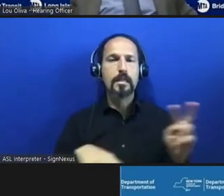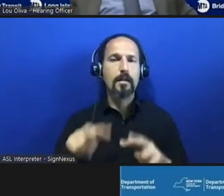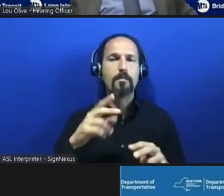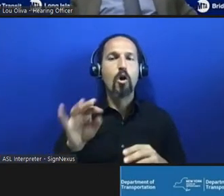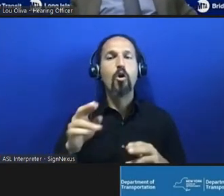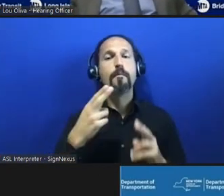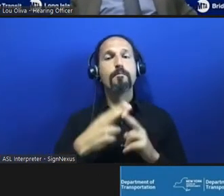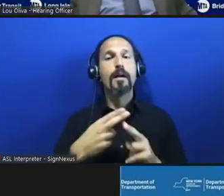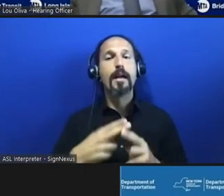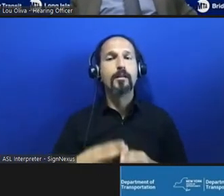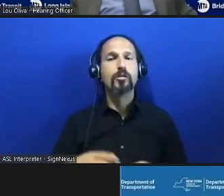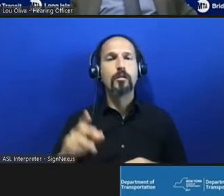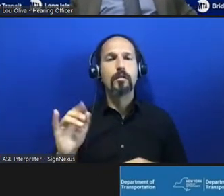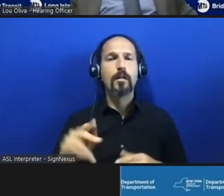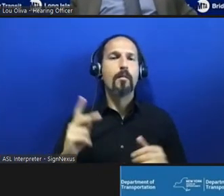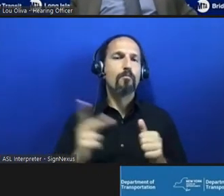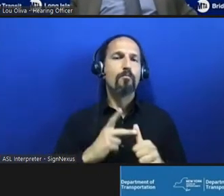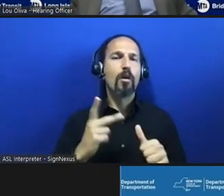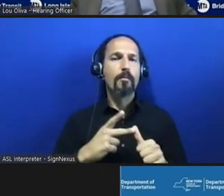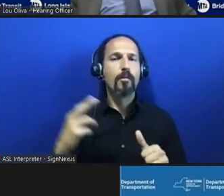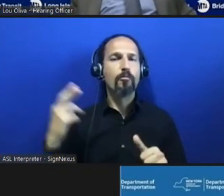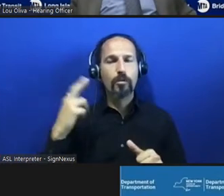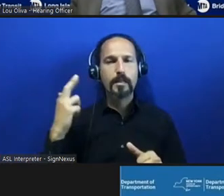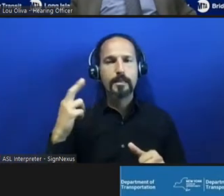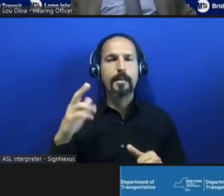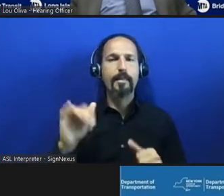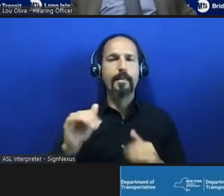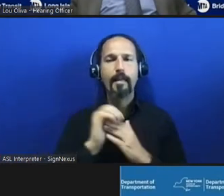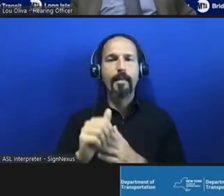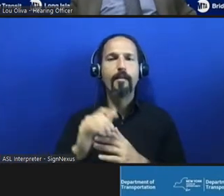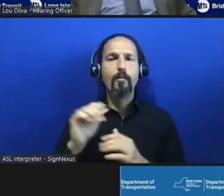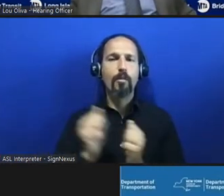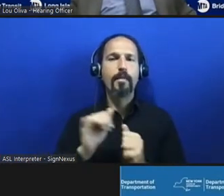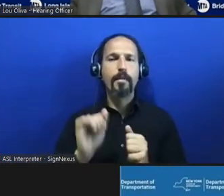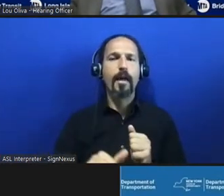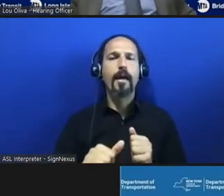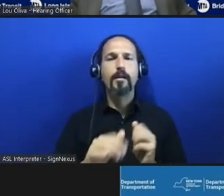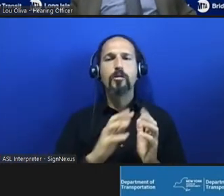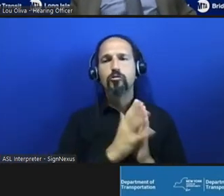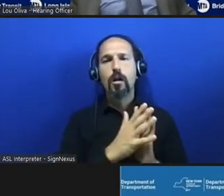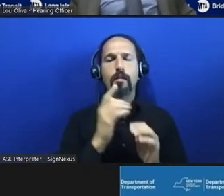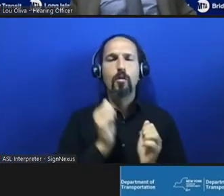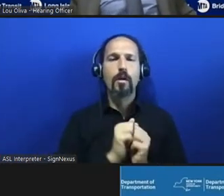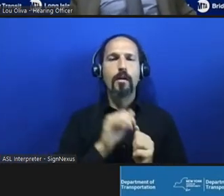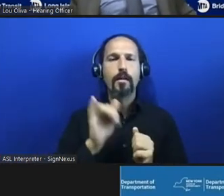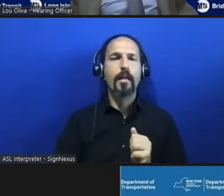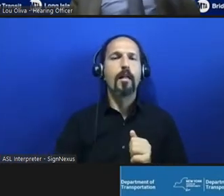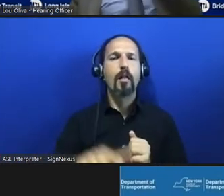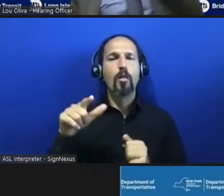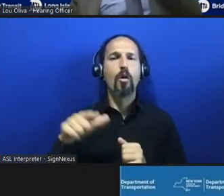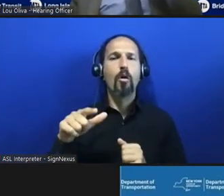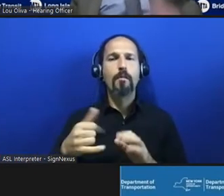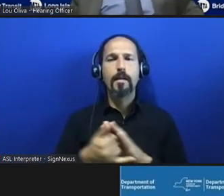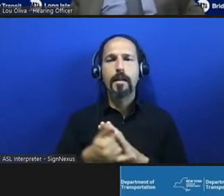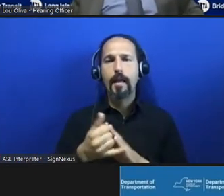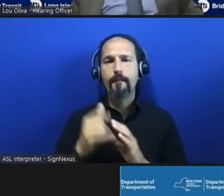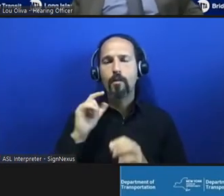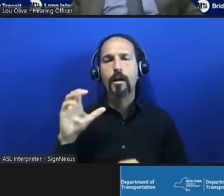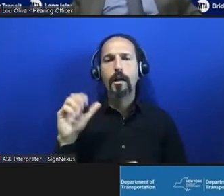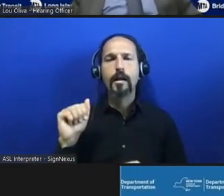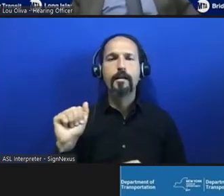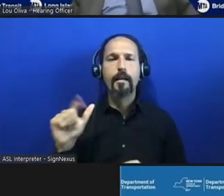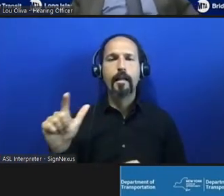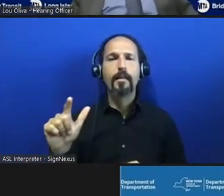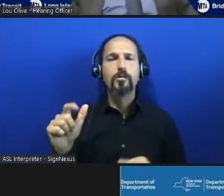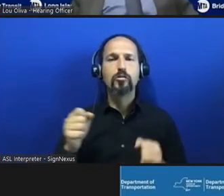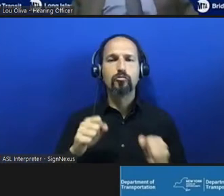mention the primary factors leading to the heavy congestion of lower Manhattan especially on Canal Street the tolls at